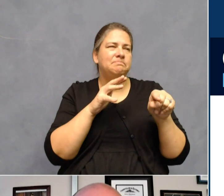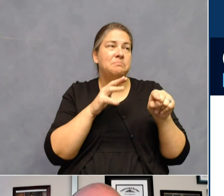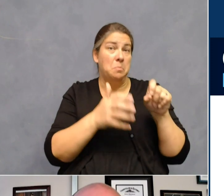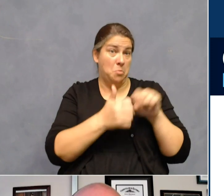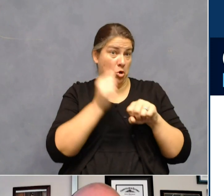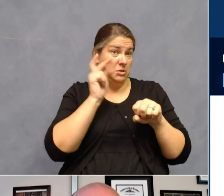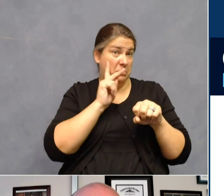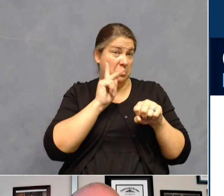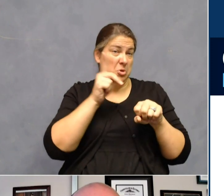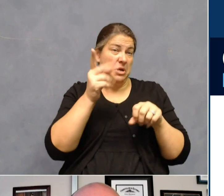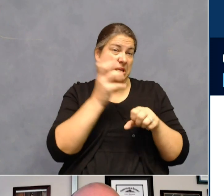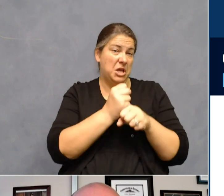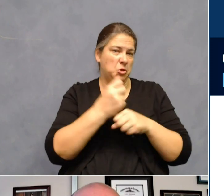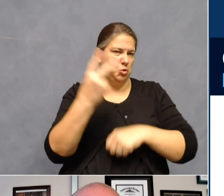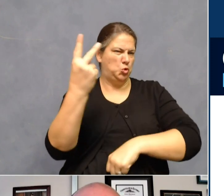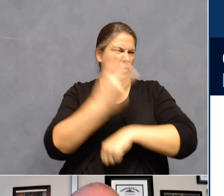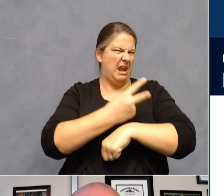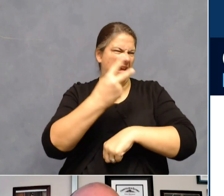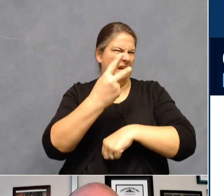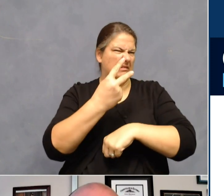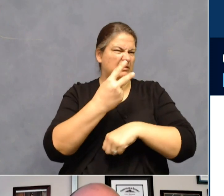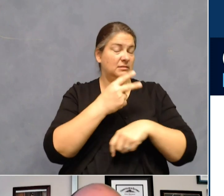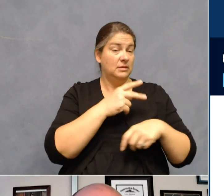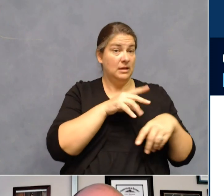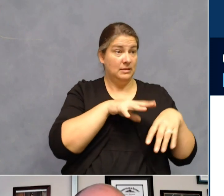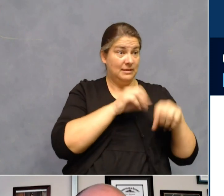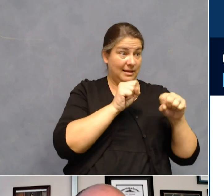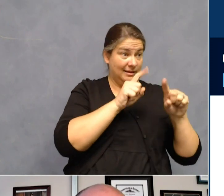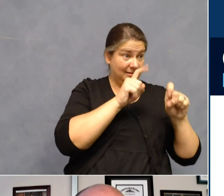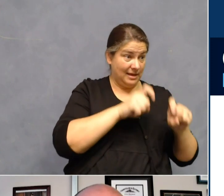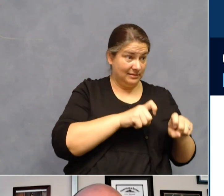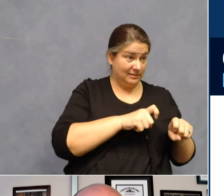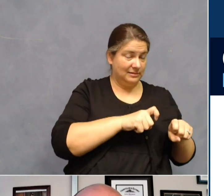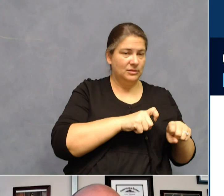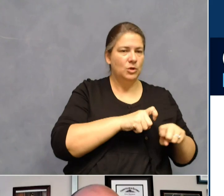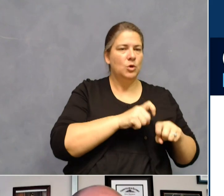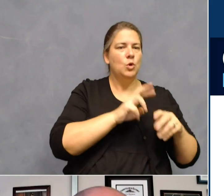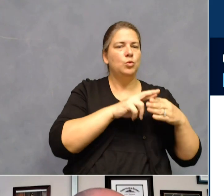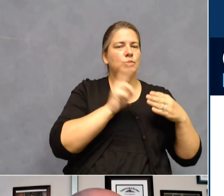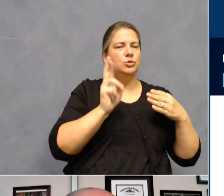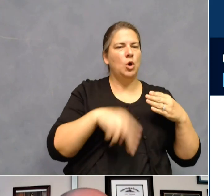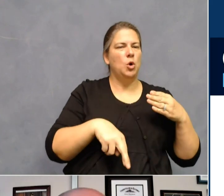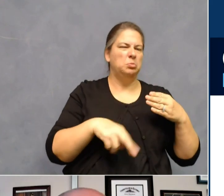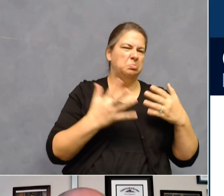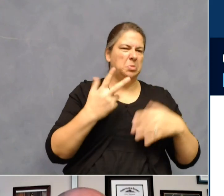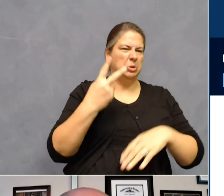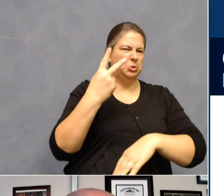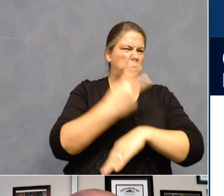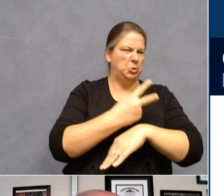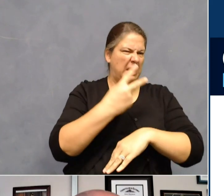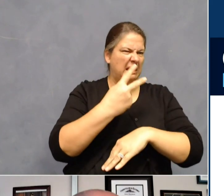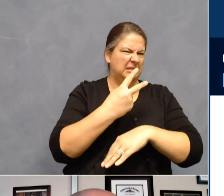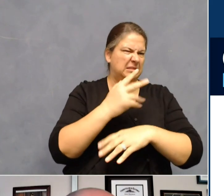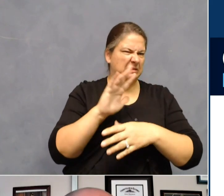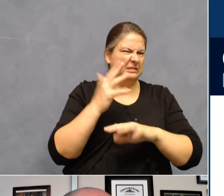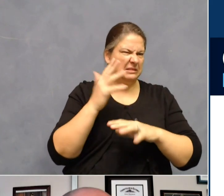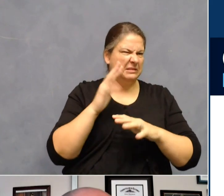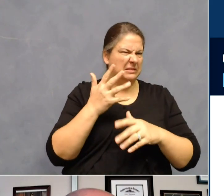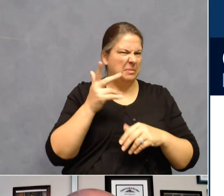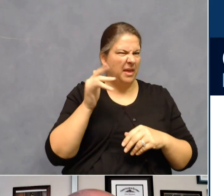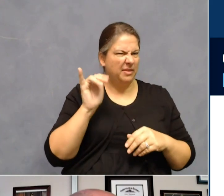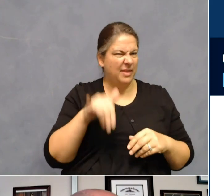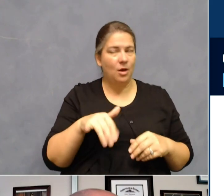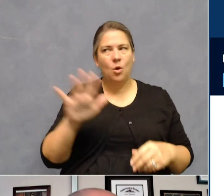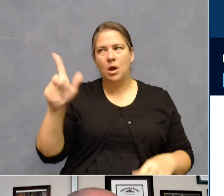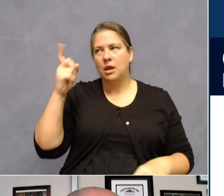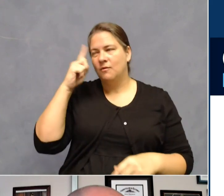2-day turnaround for a PCR test. So that's a good thing. If I could go on, this done with my slides, and Governor's been very kind. I want to point